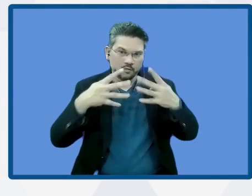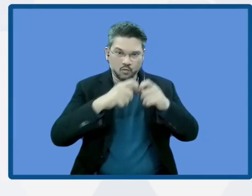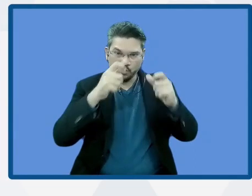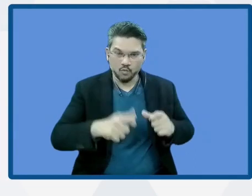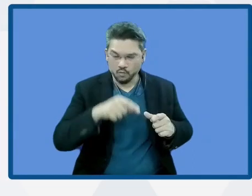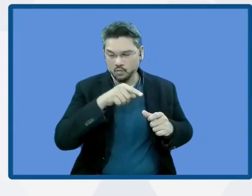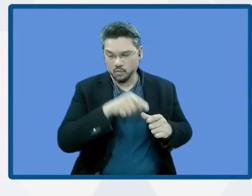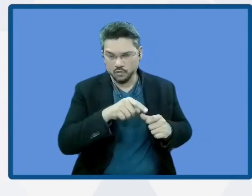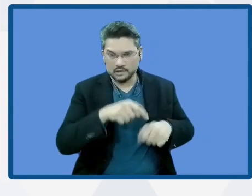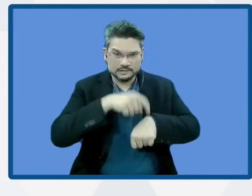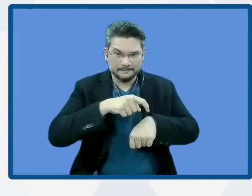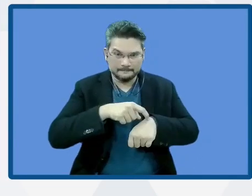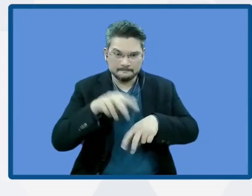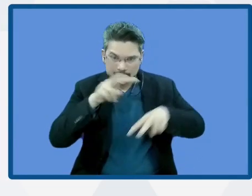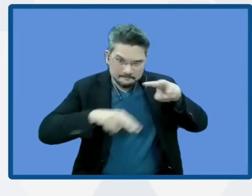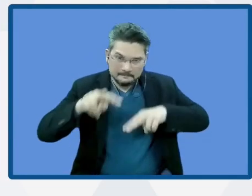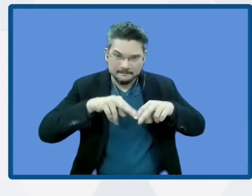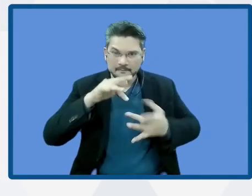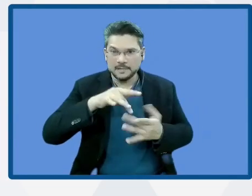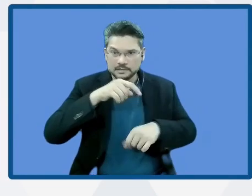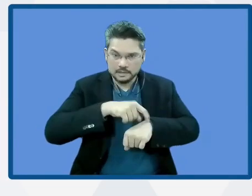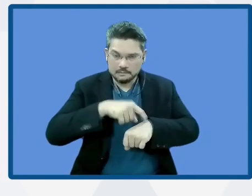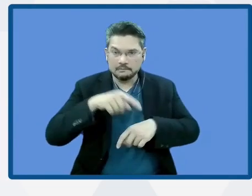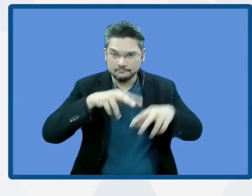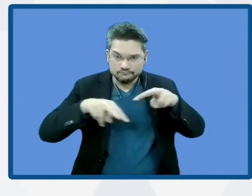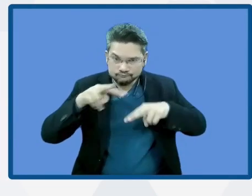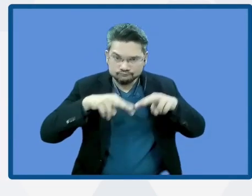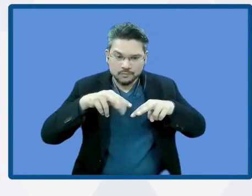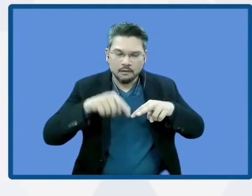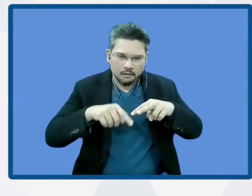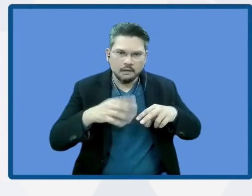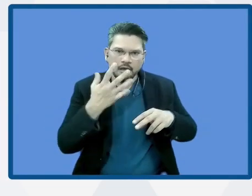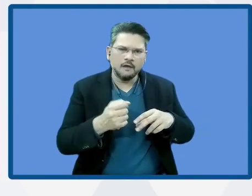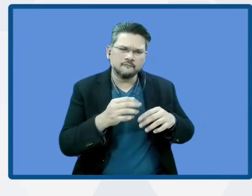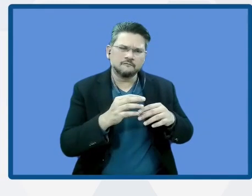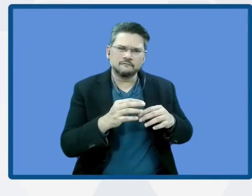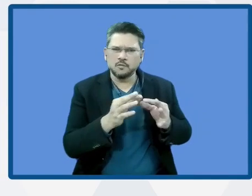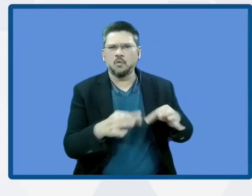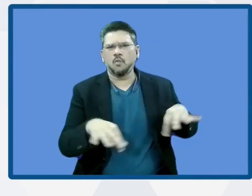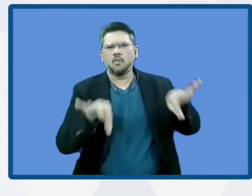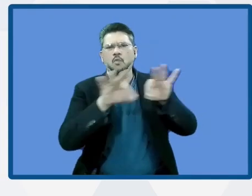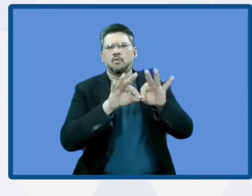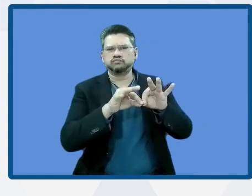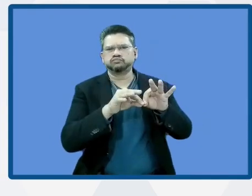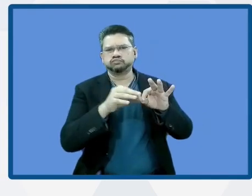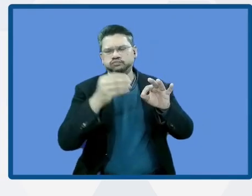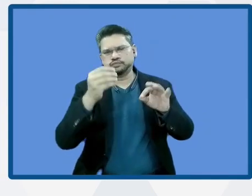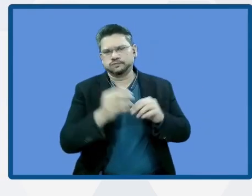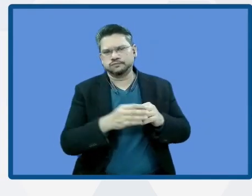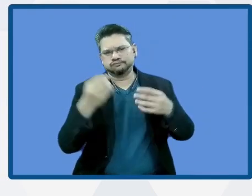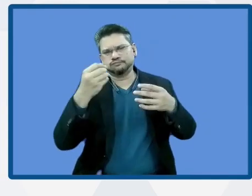stresses these key messages associated to early warning systems,